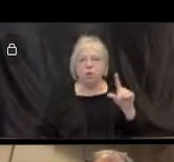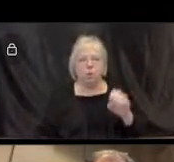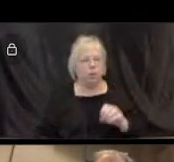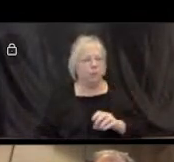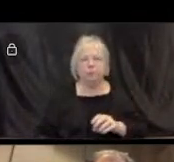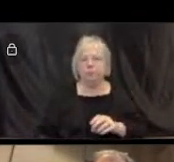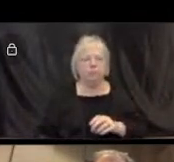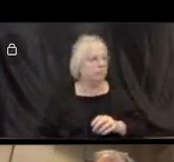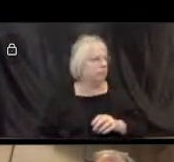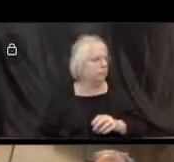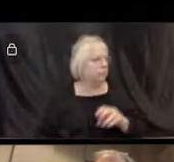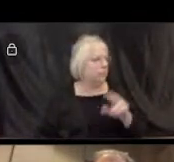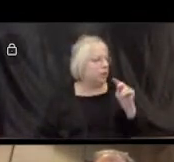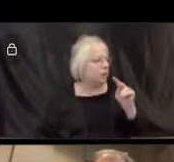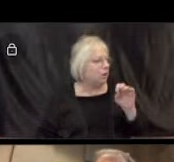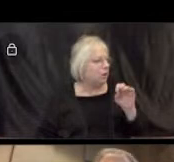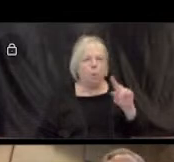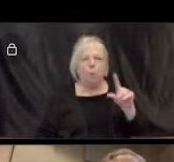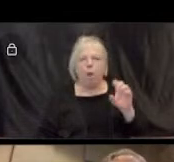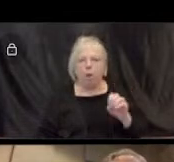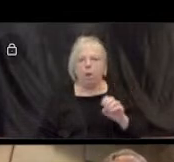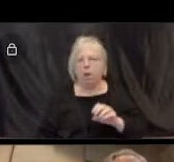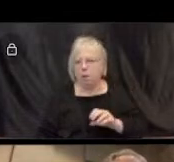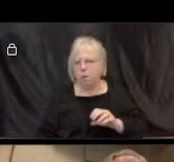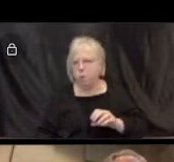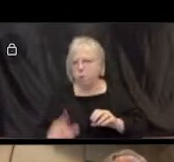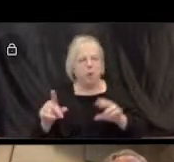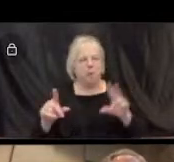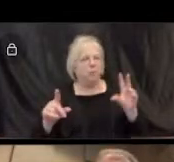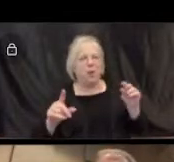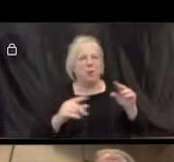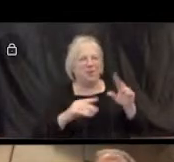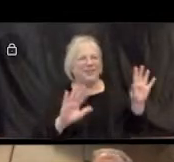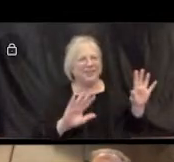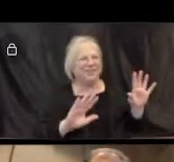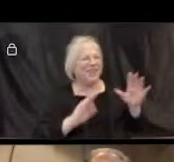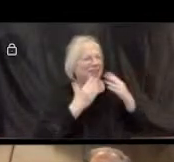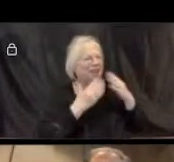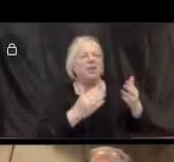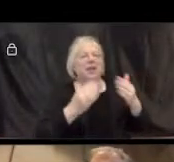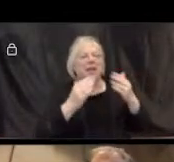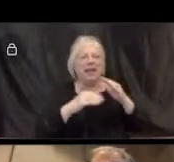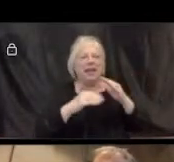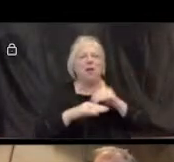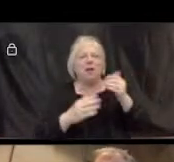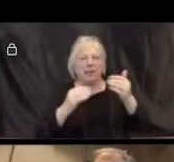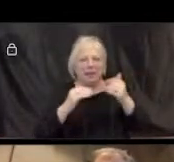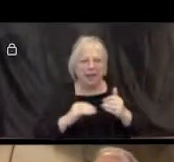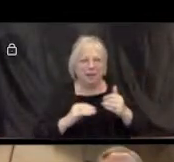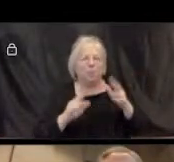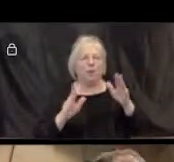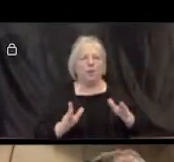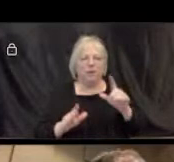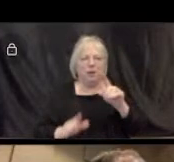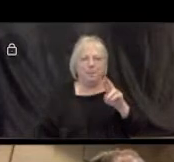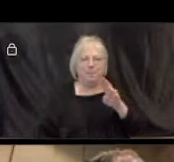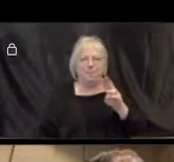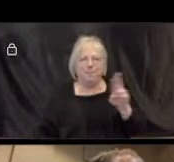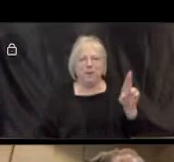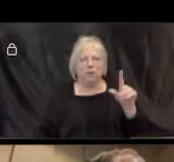Leahy? No, Noble, N-O-B-L-E. No, ma'am, I was calling the next person Oh, up. the next person? Okay. Yes.